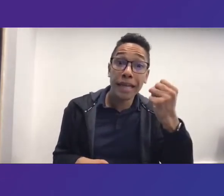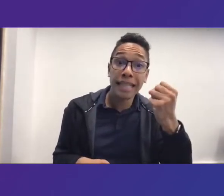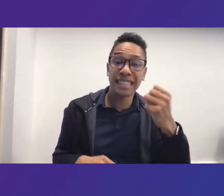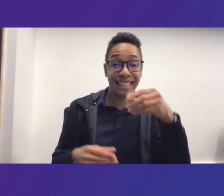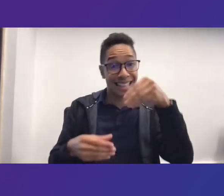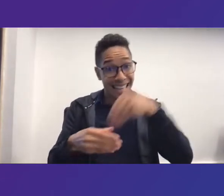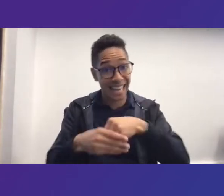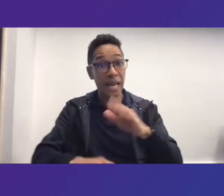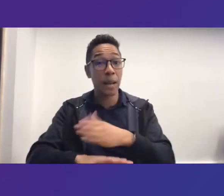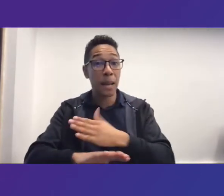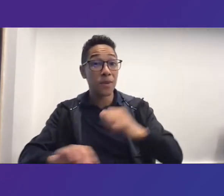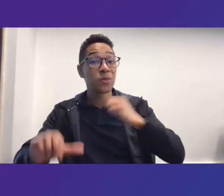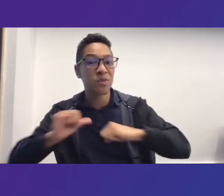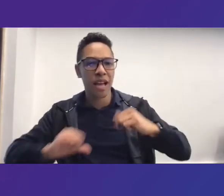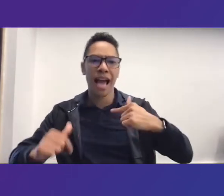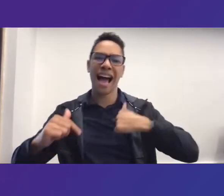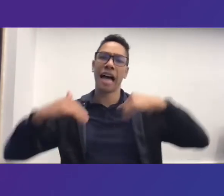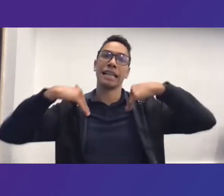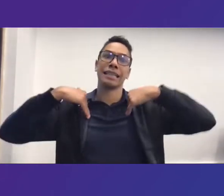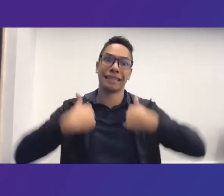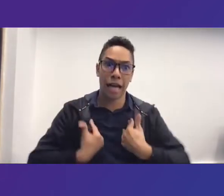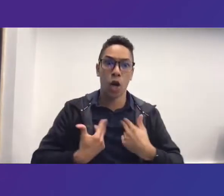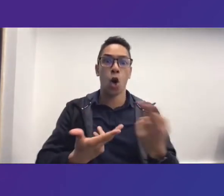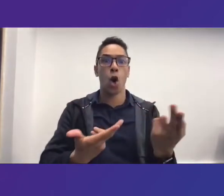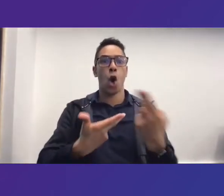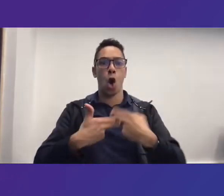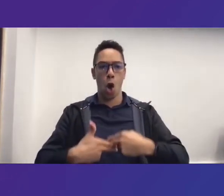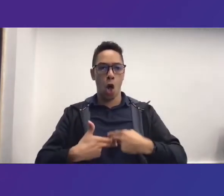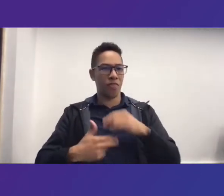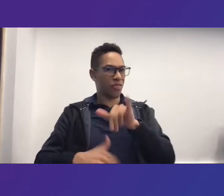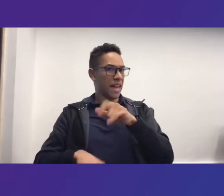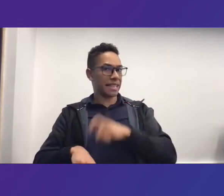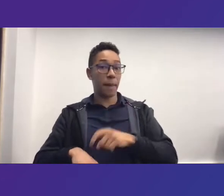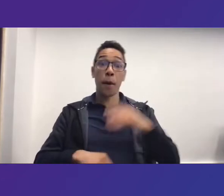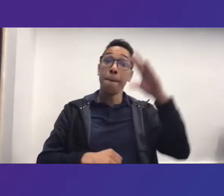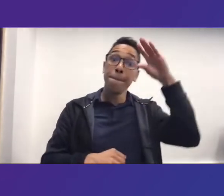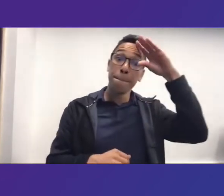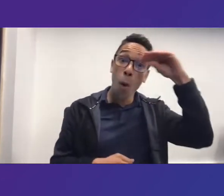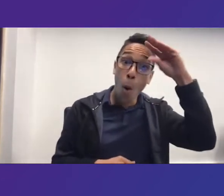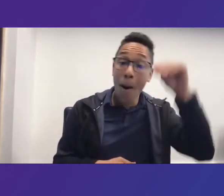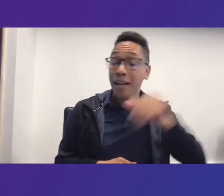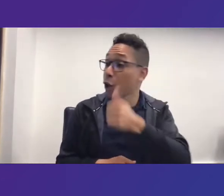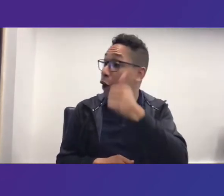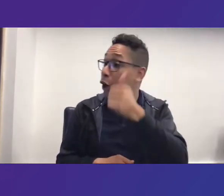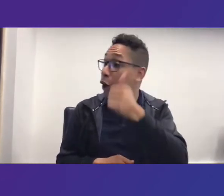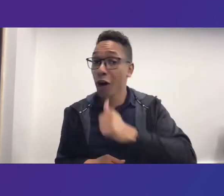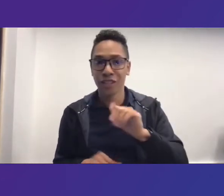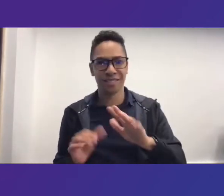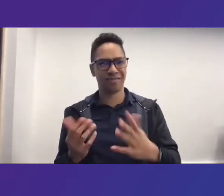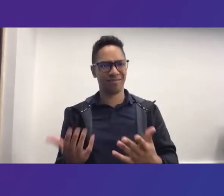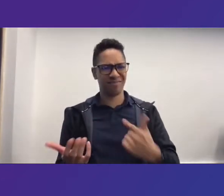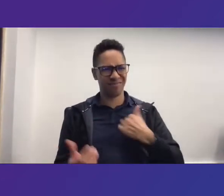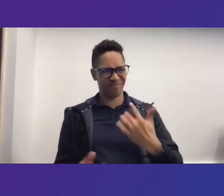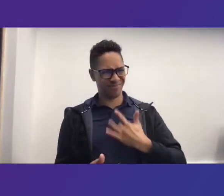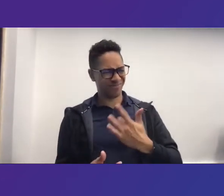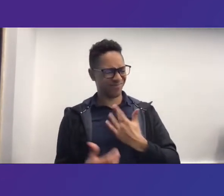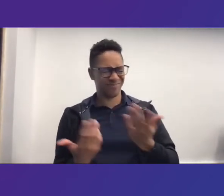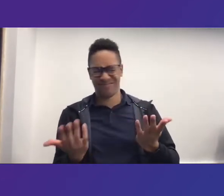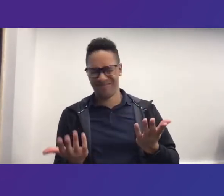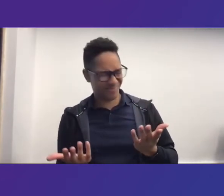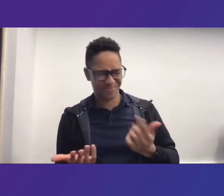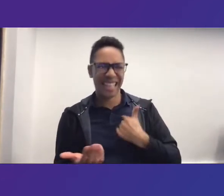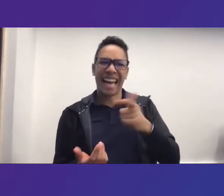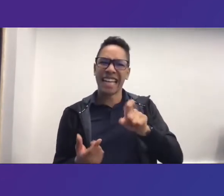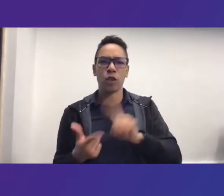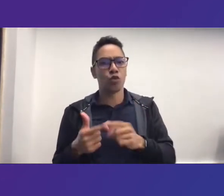was sort of tired of being called, and we were called at that time boys and girls, and I just felt like I needed to